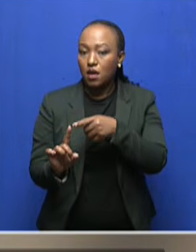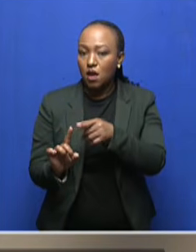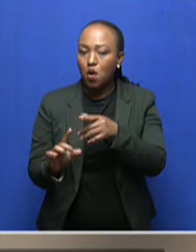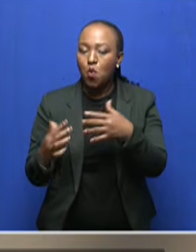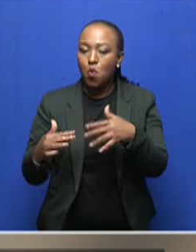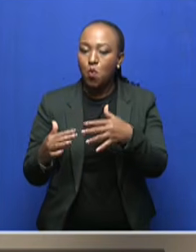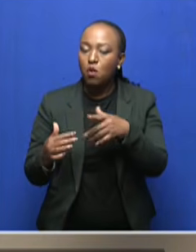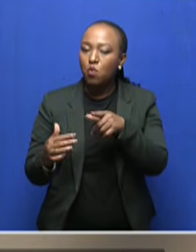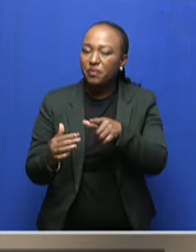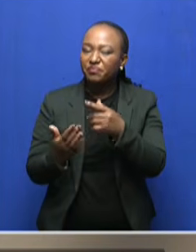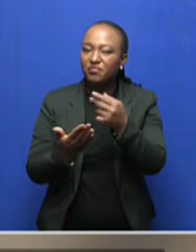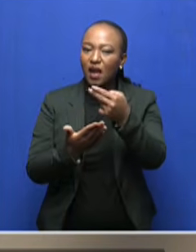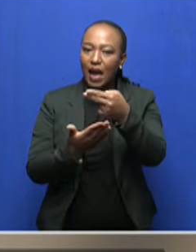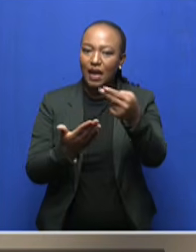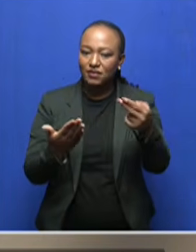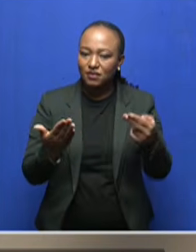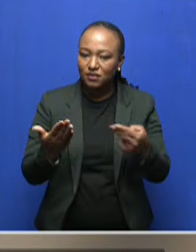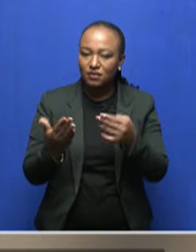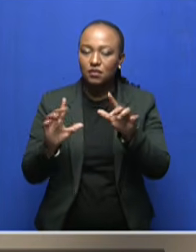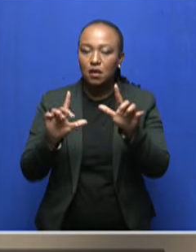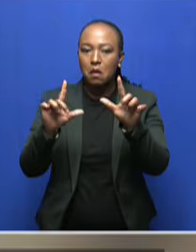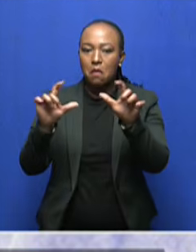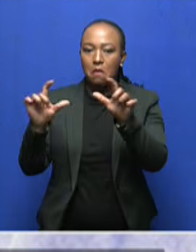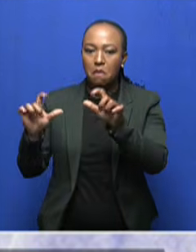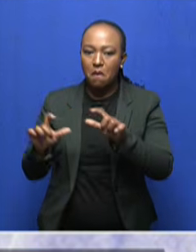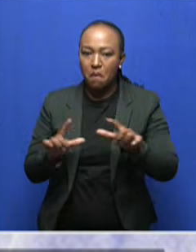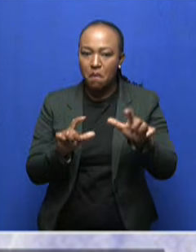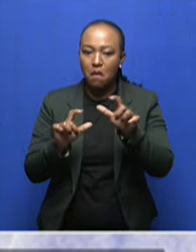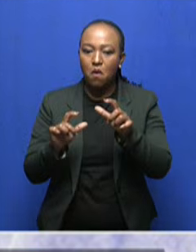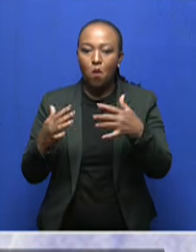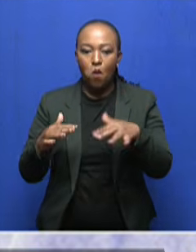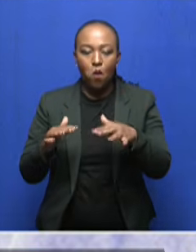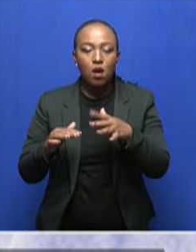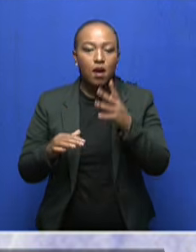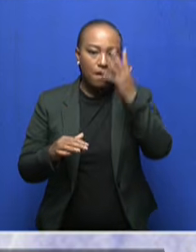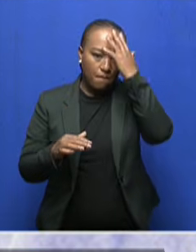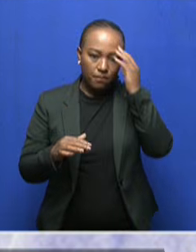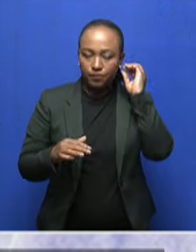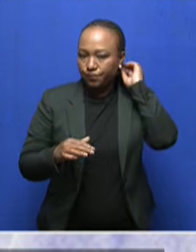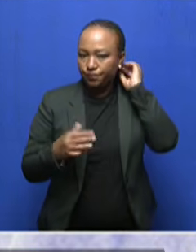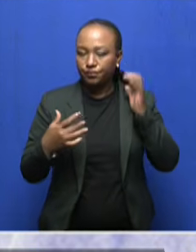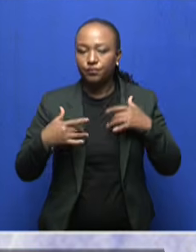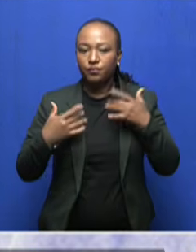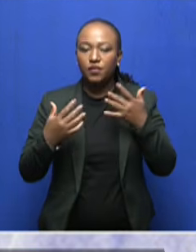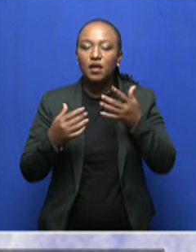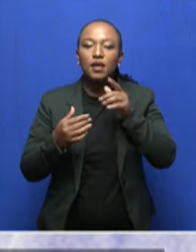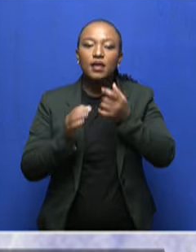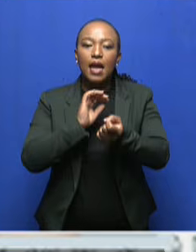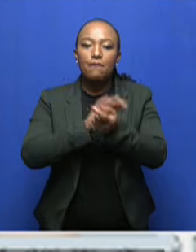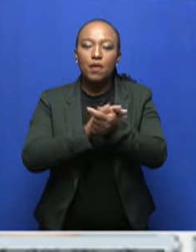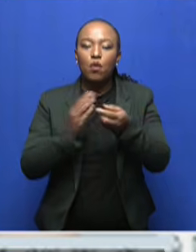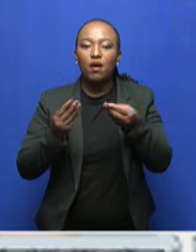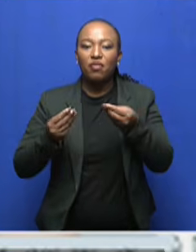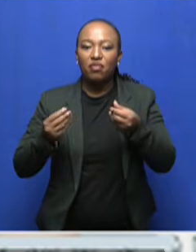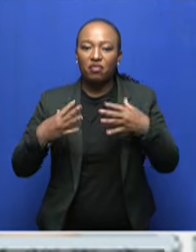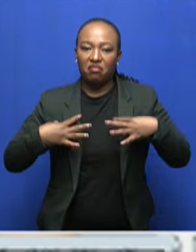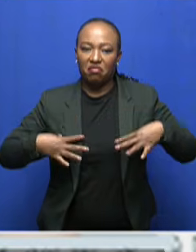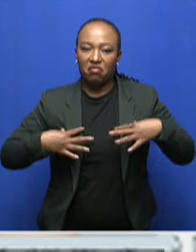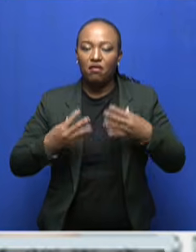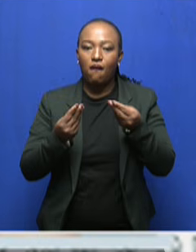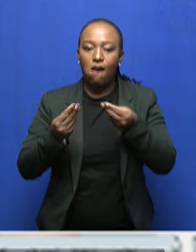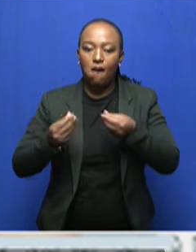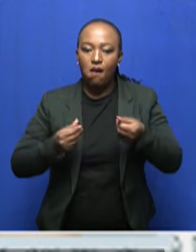customized pieces and adds photographs that bring personal moments and memories to life. And it all happens on fabric. And she runs the business alongside